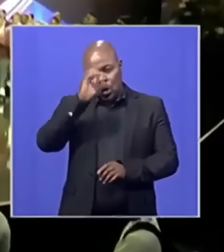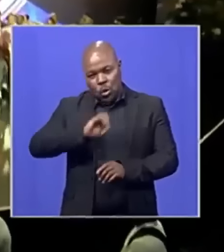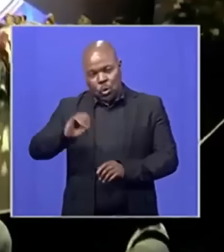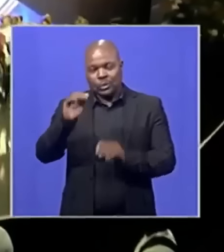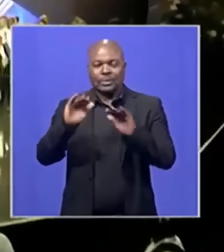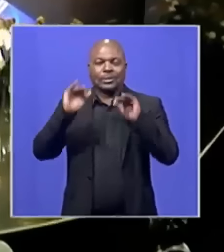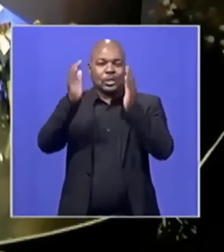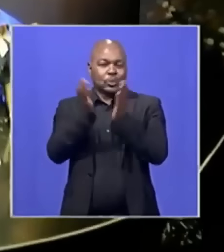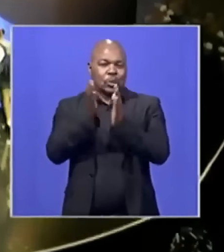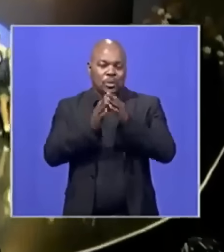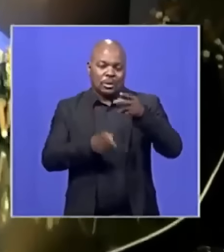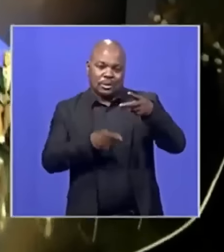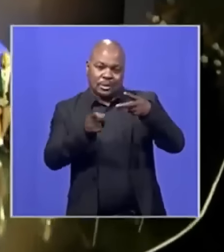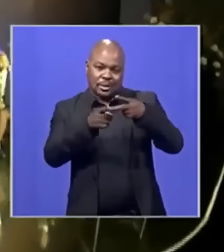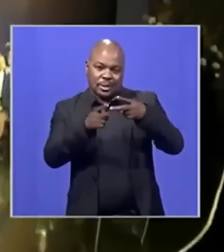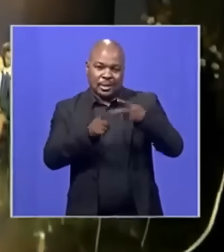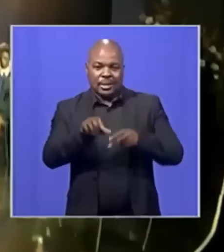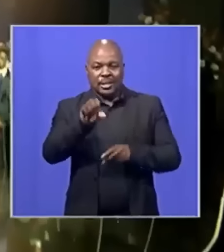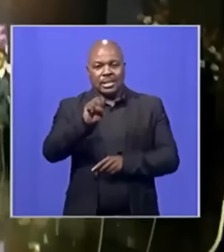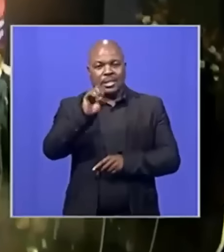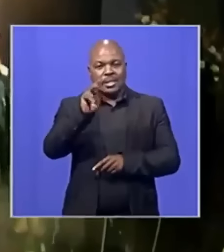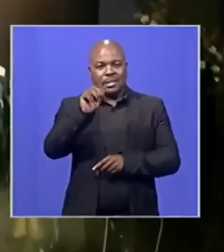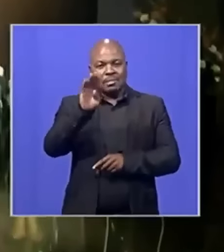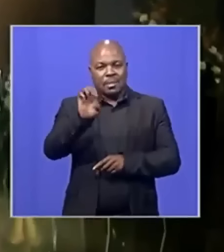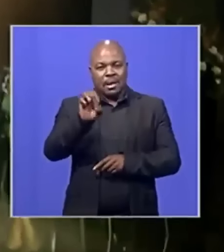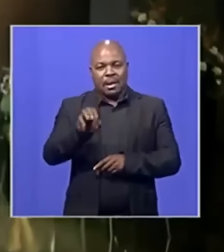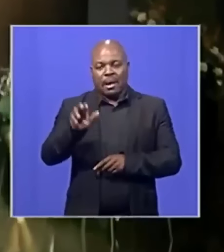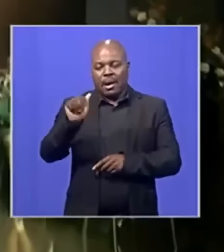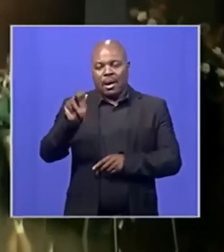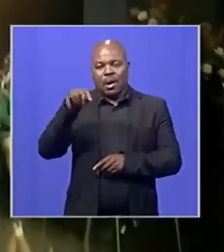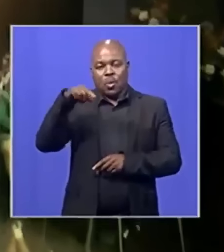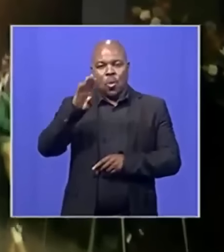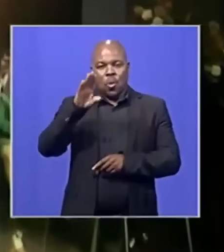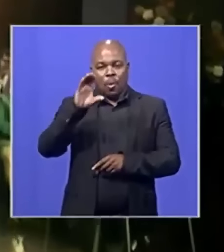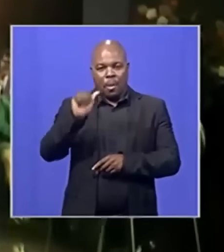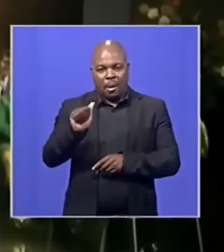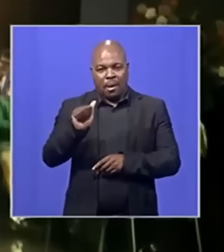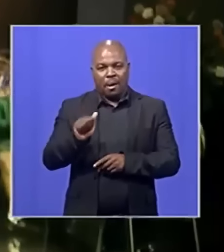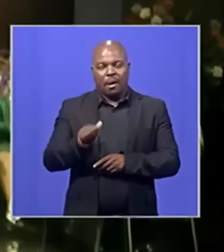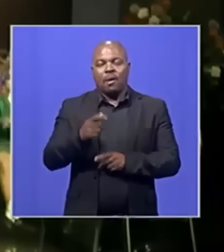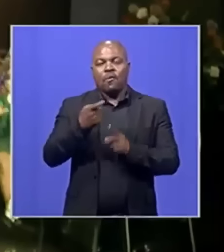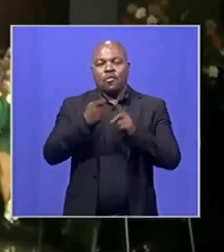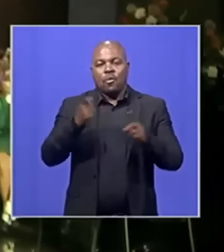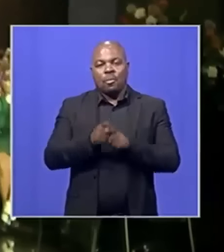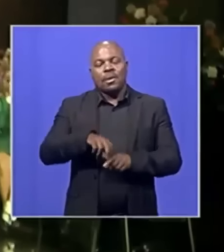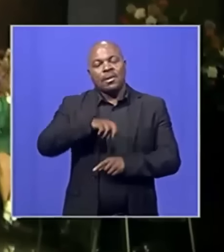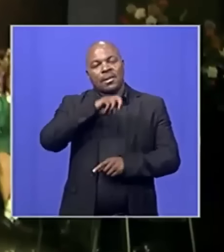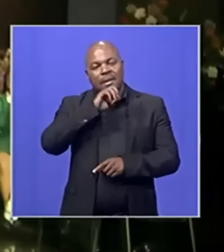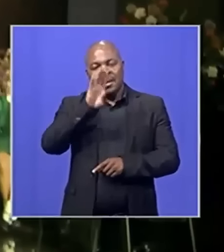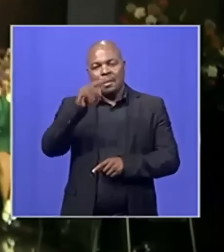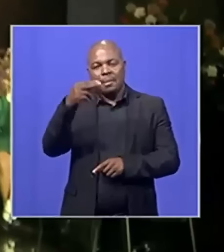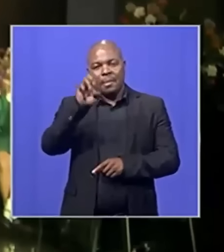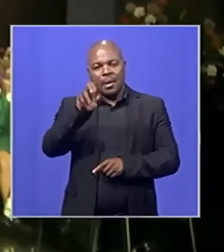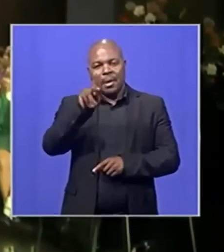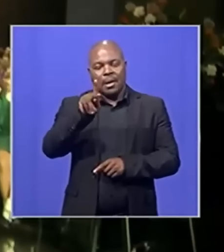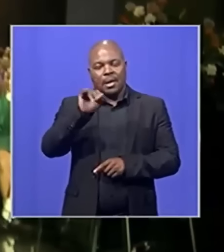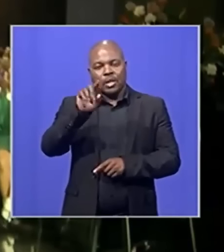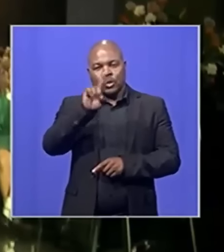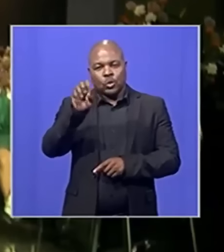In second place, we've got Simesihle Angoba Owami Kuzwayo from King Beguzulu High School